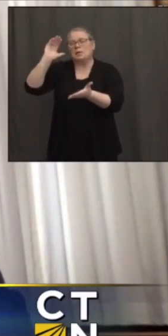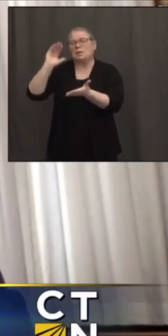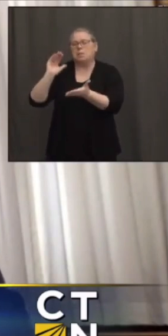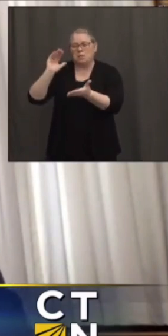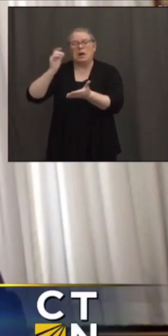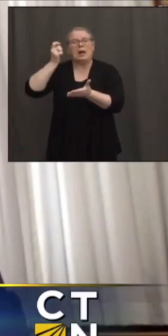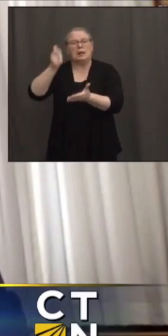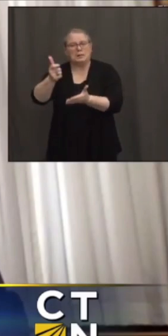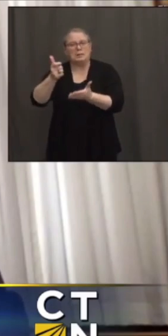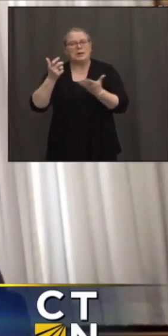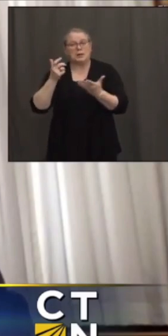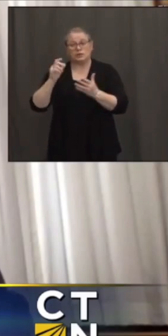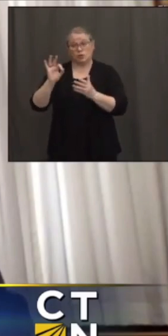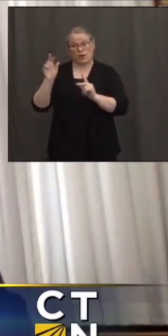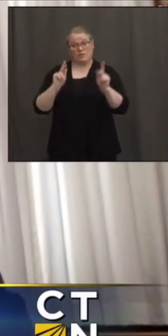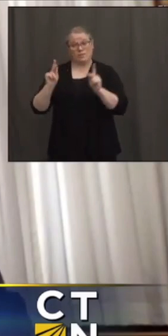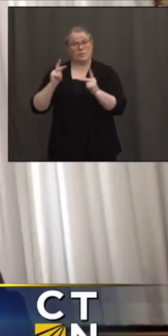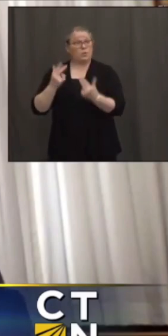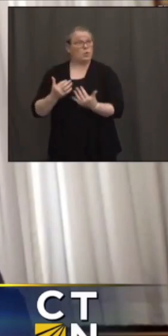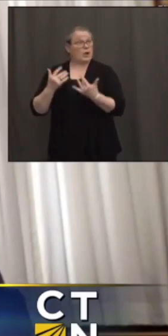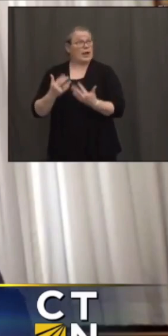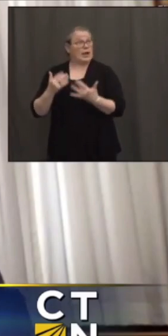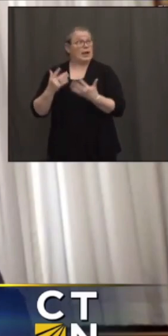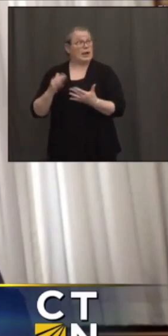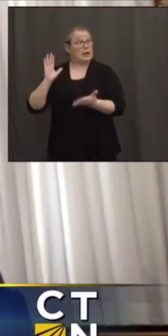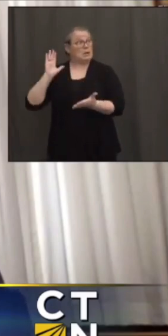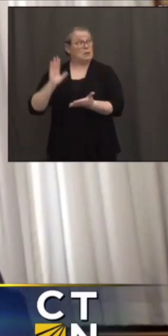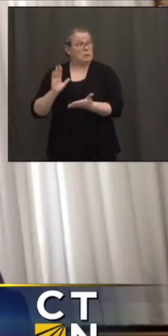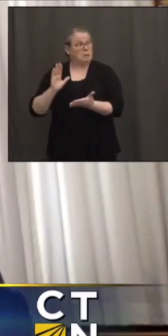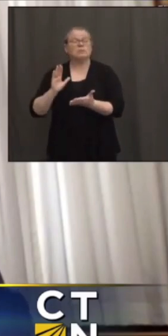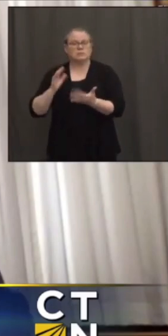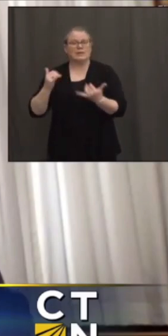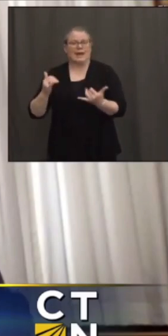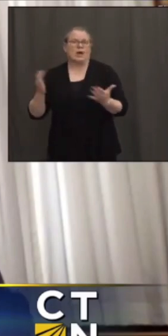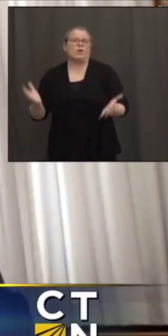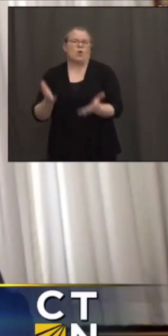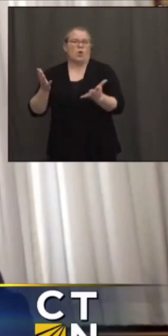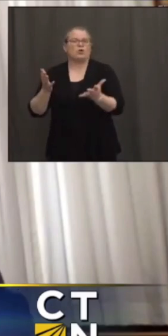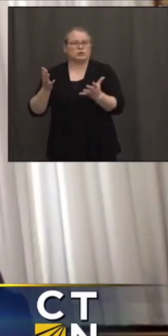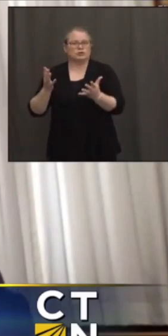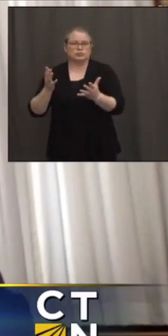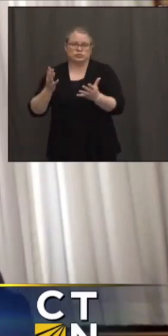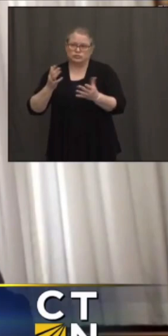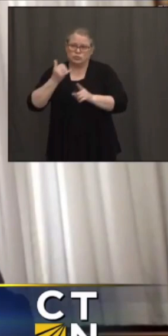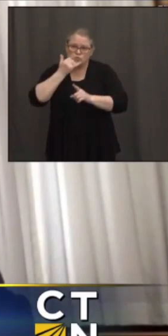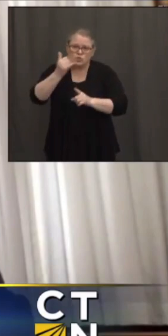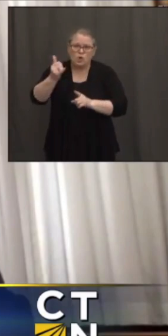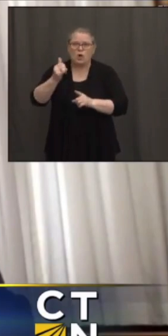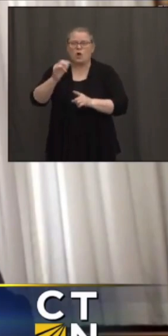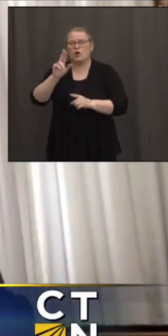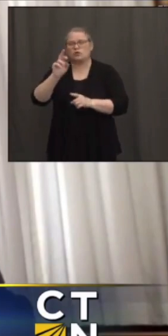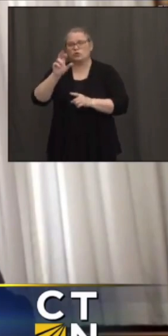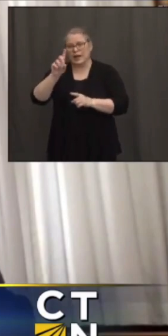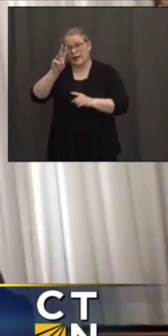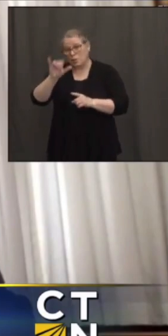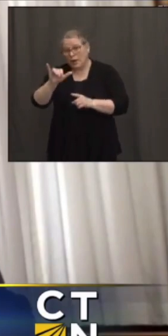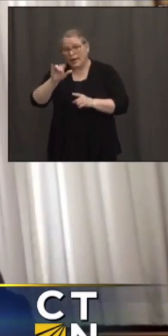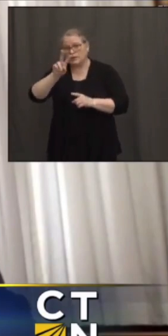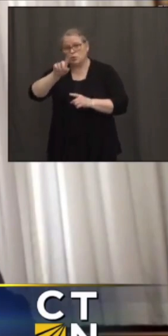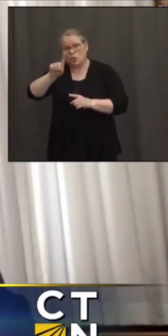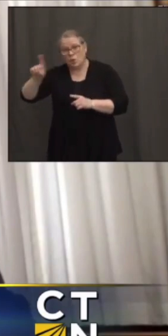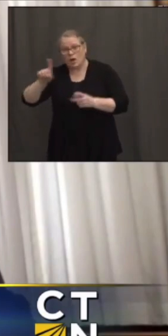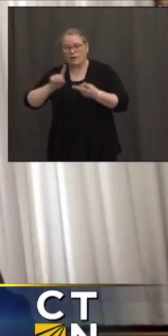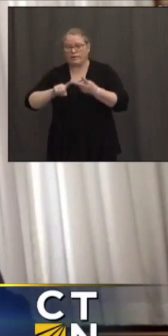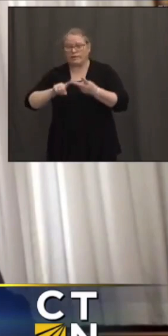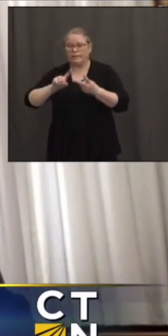So, if people are waiting, if they were waiting, I'd encourage them to re-engage, call the United Way 211 line, or